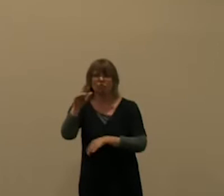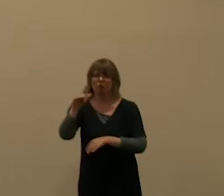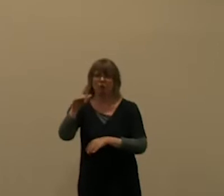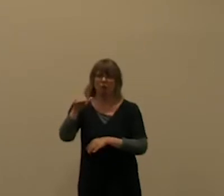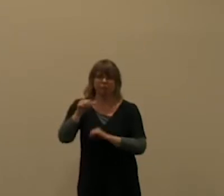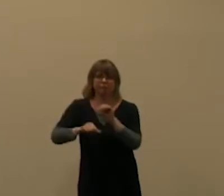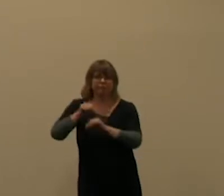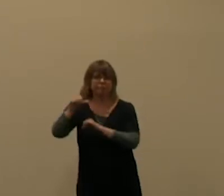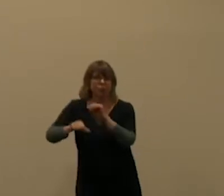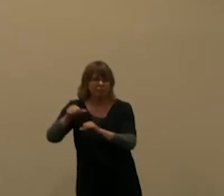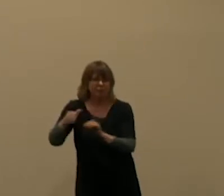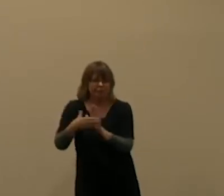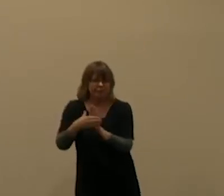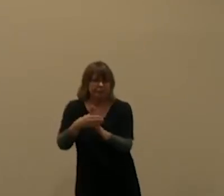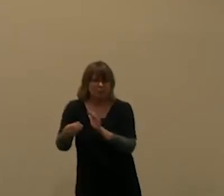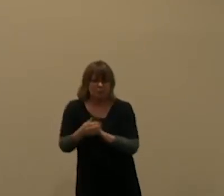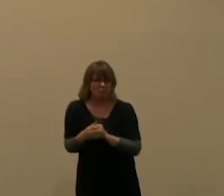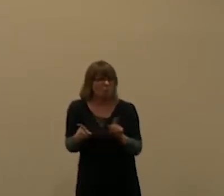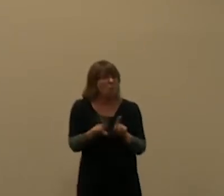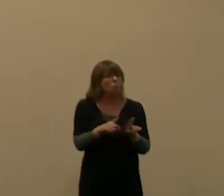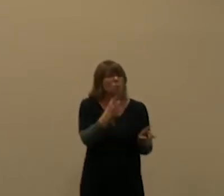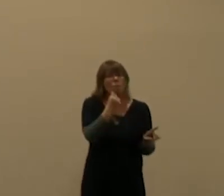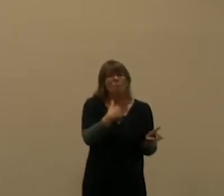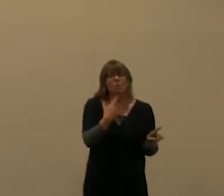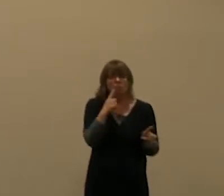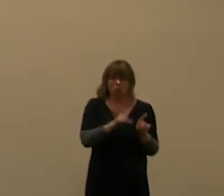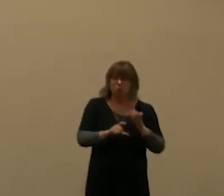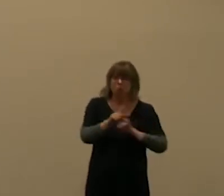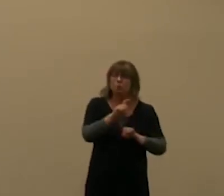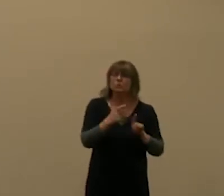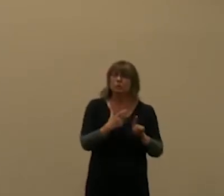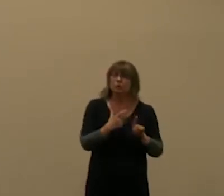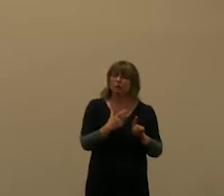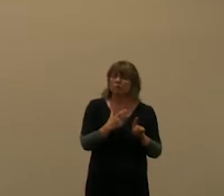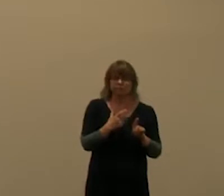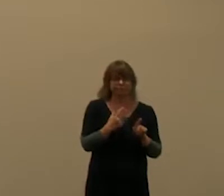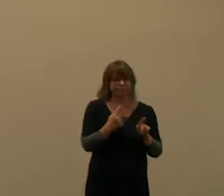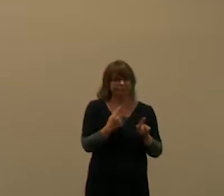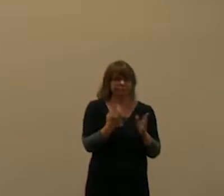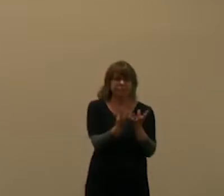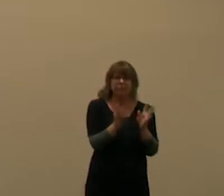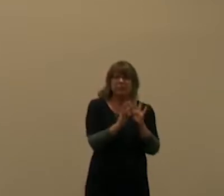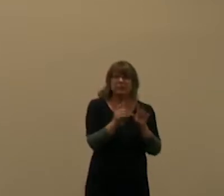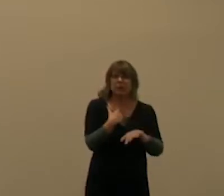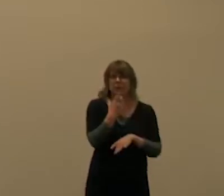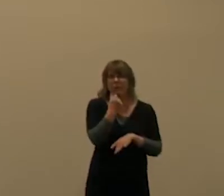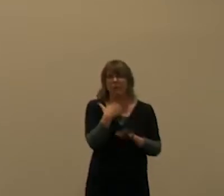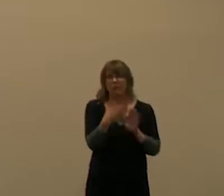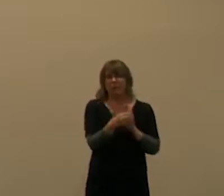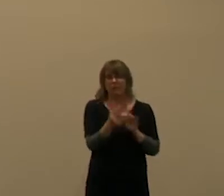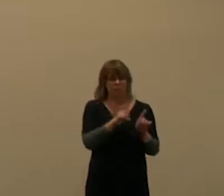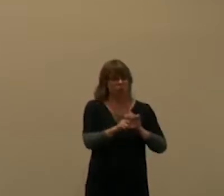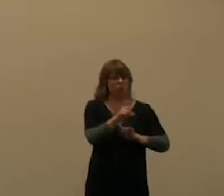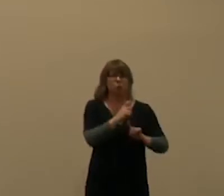doing. And we also might have some community meetups, like if we're taking part in a